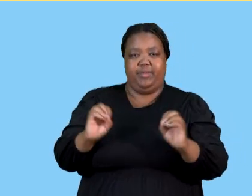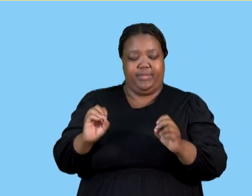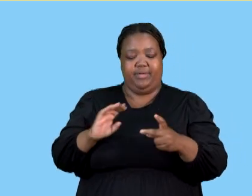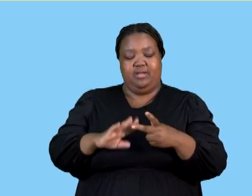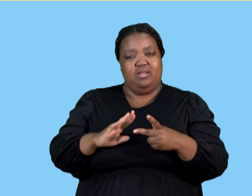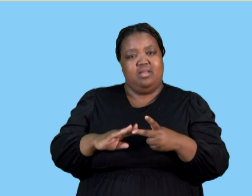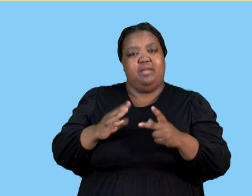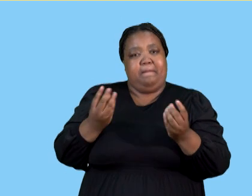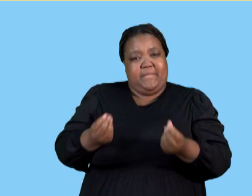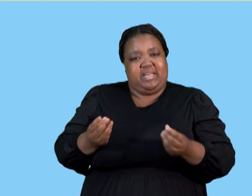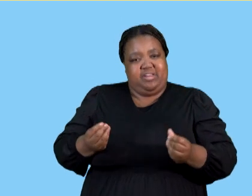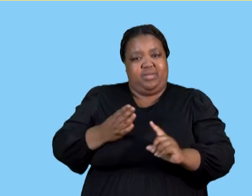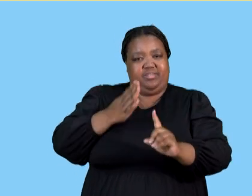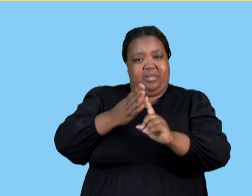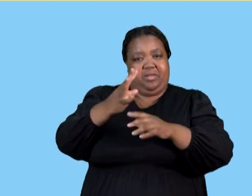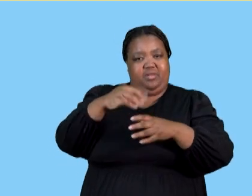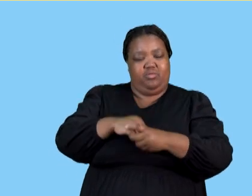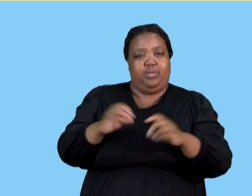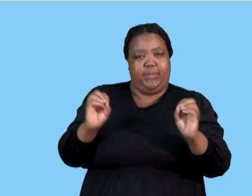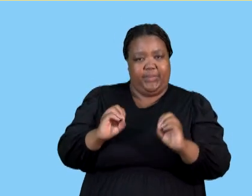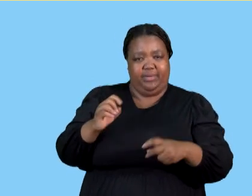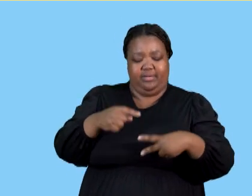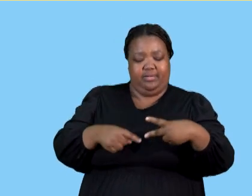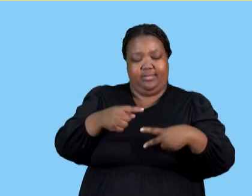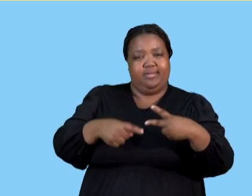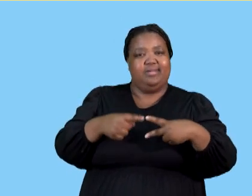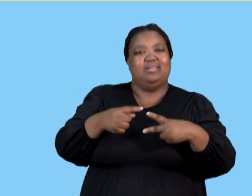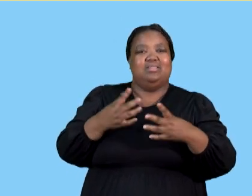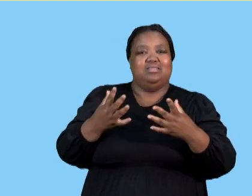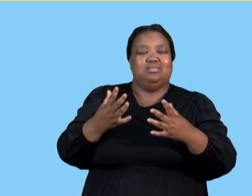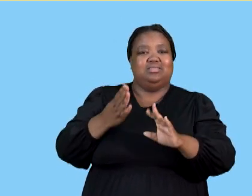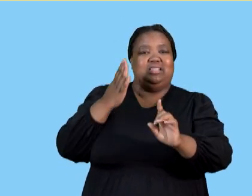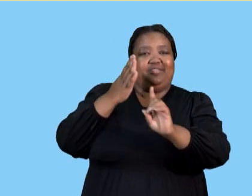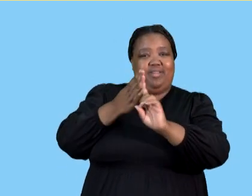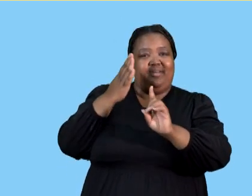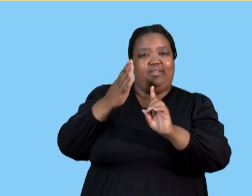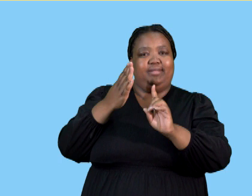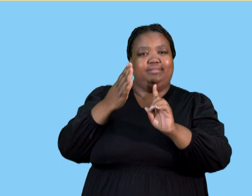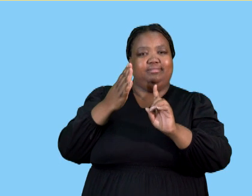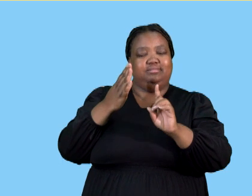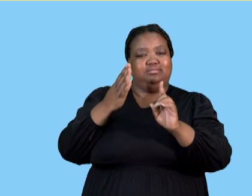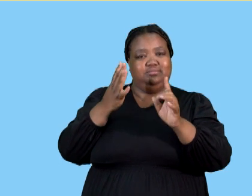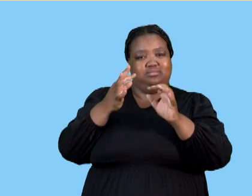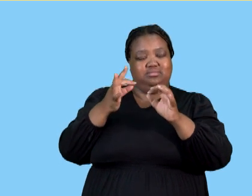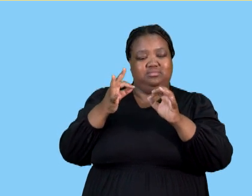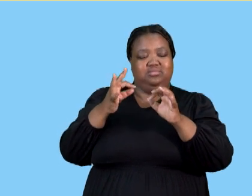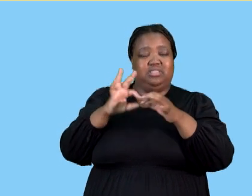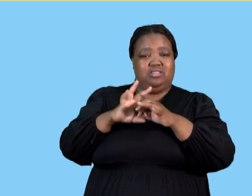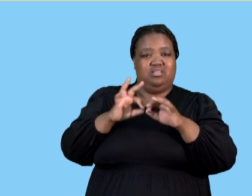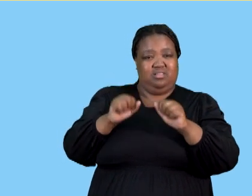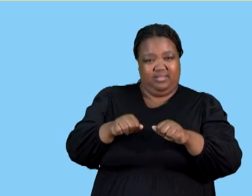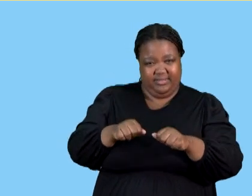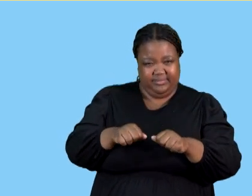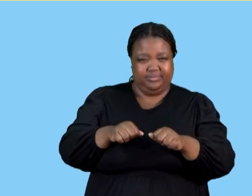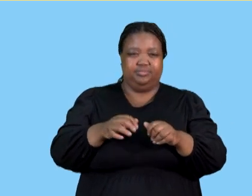direct materials, because direct labor and direct materials, these are directly linked. So in the